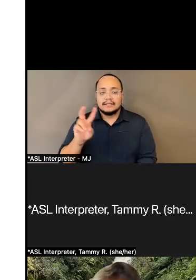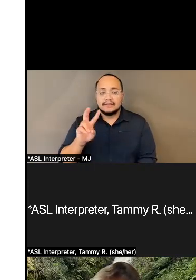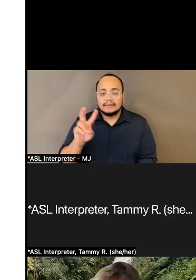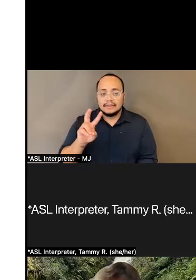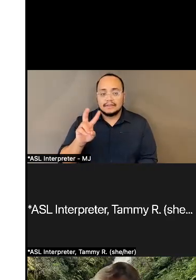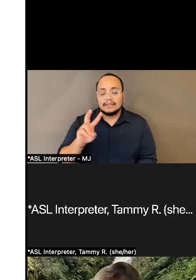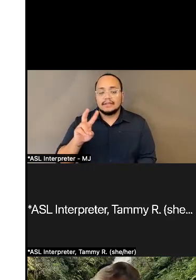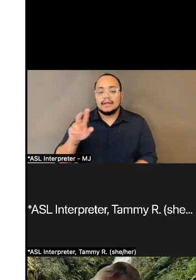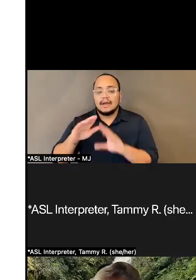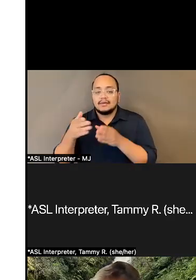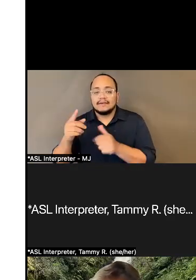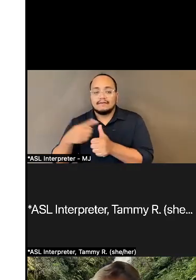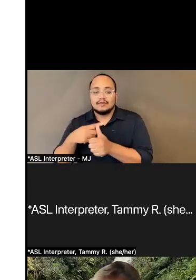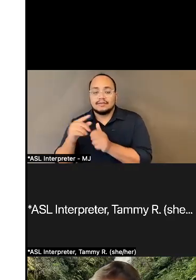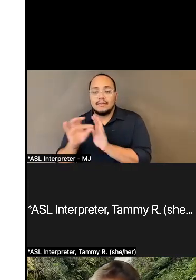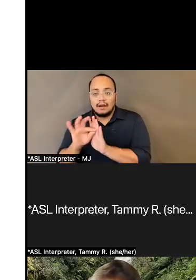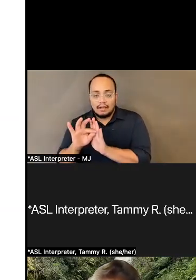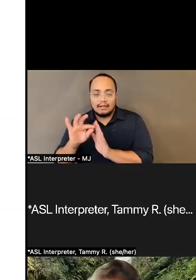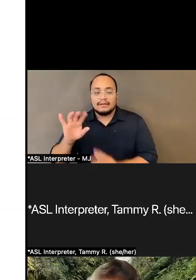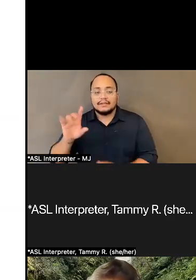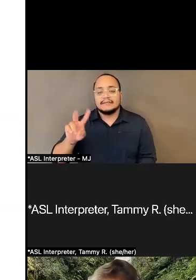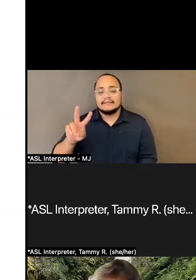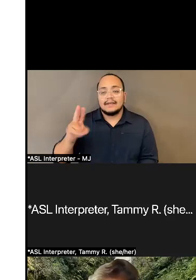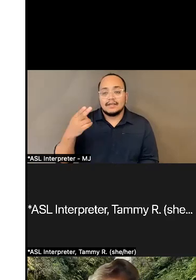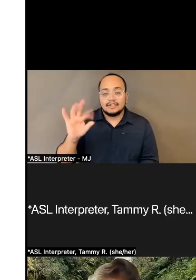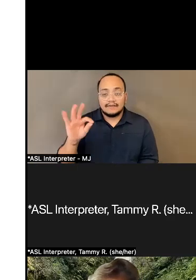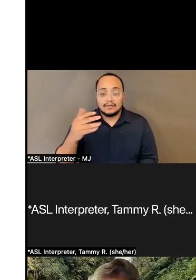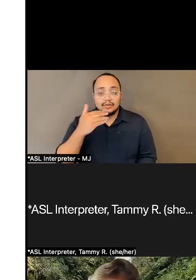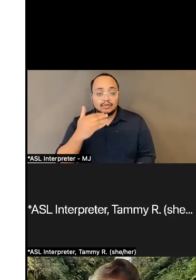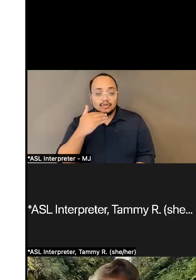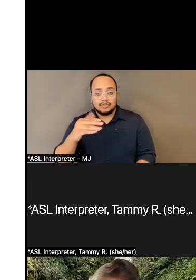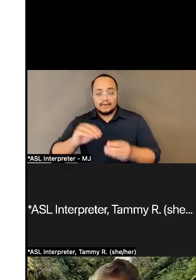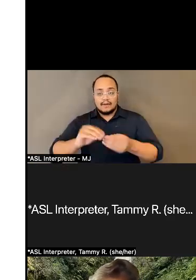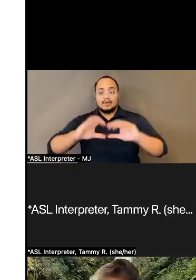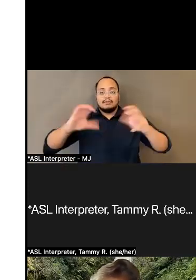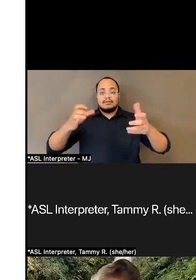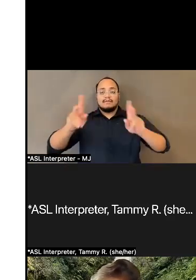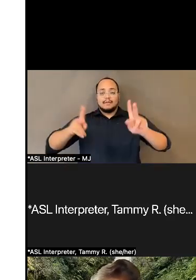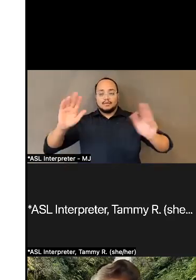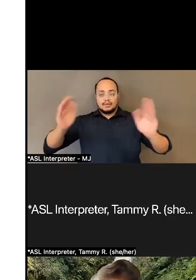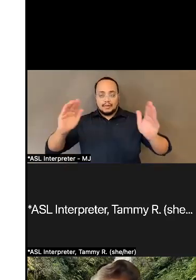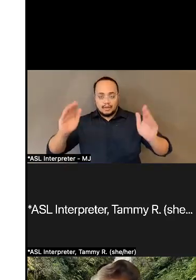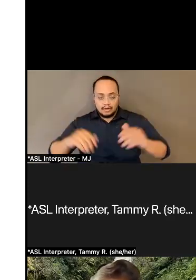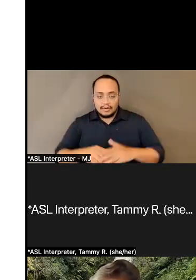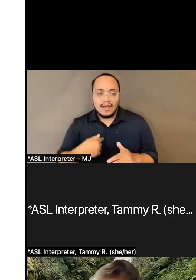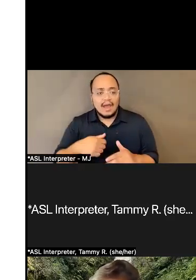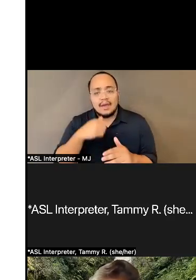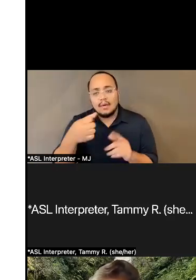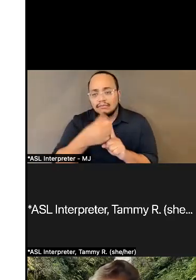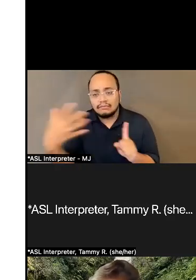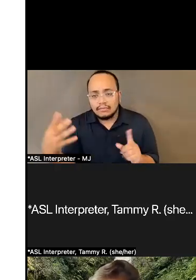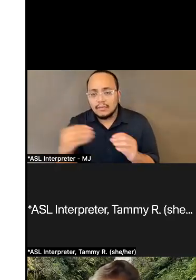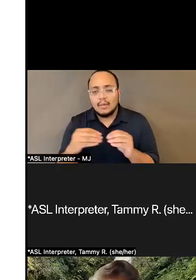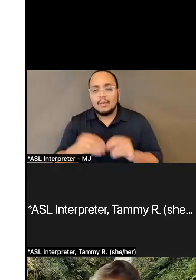Housing First model. So this was a good sample for us to be able to compare. I'm not going to go through this